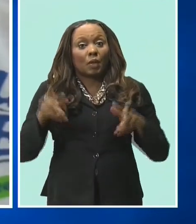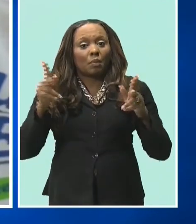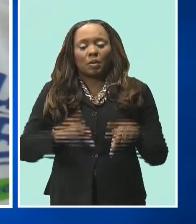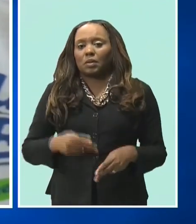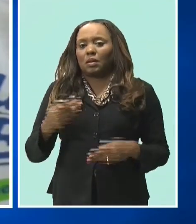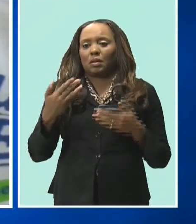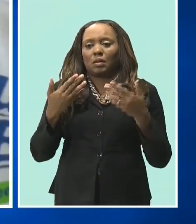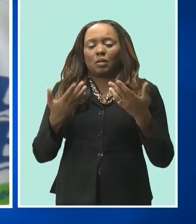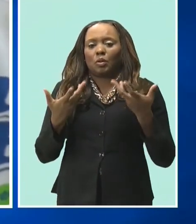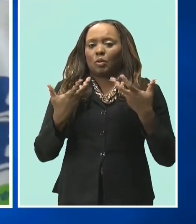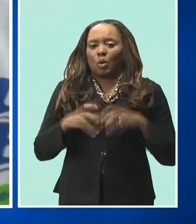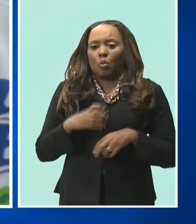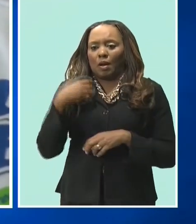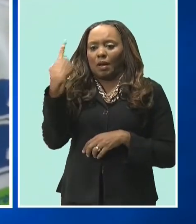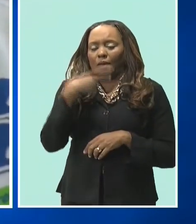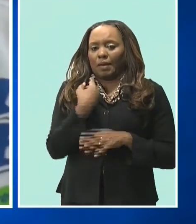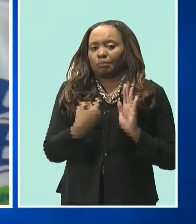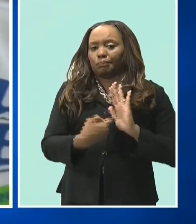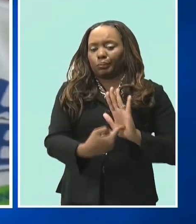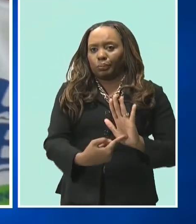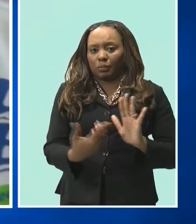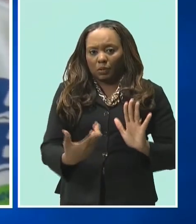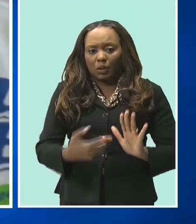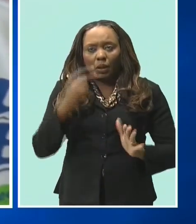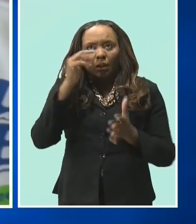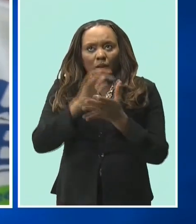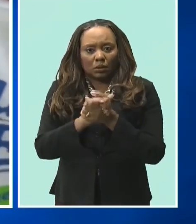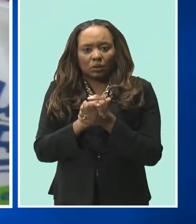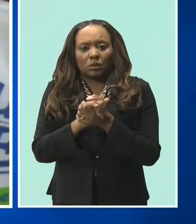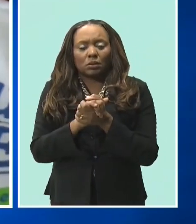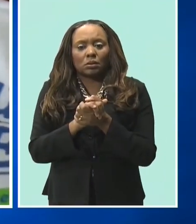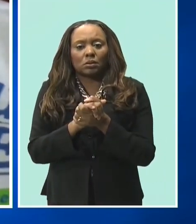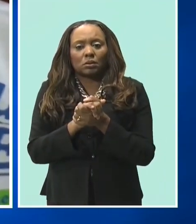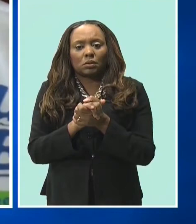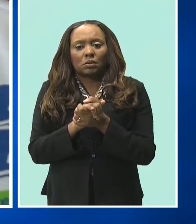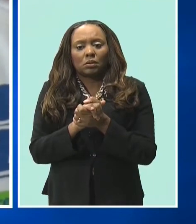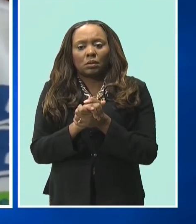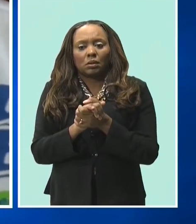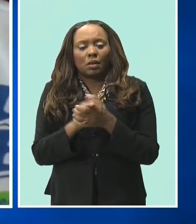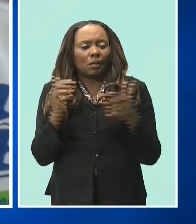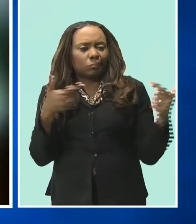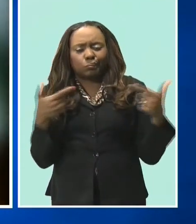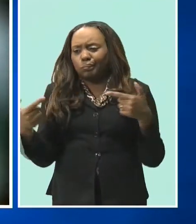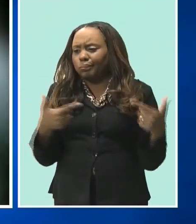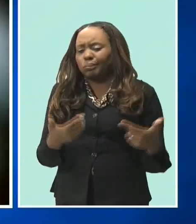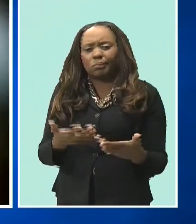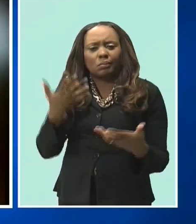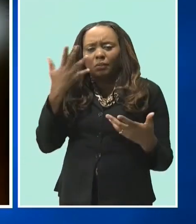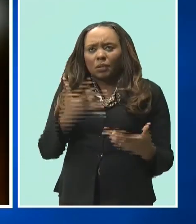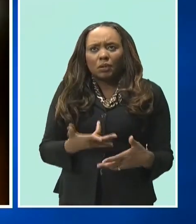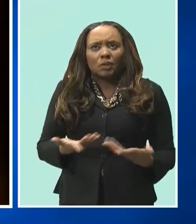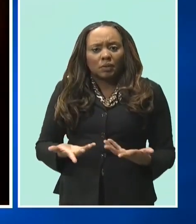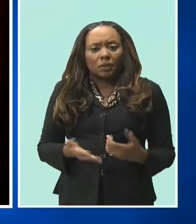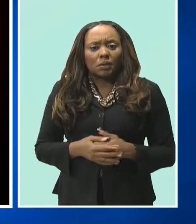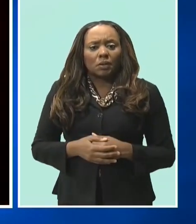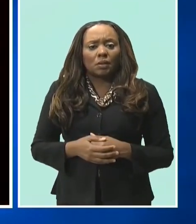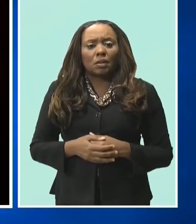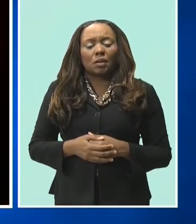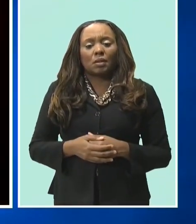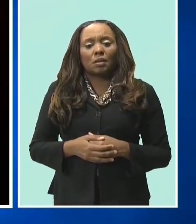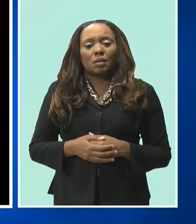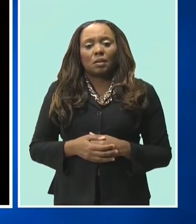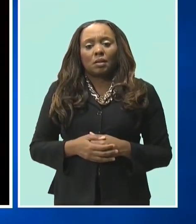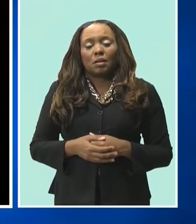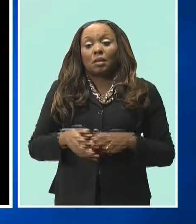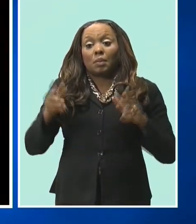to appear on camera, believes that the party was of no consequence to the shooting. Sources tell News Force that the